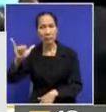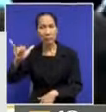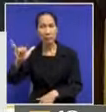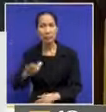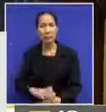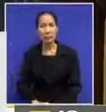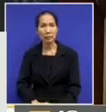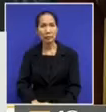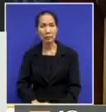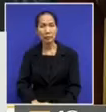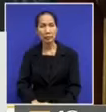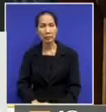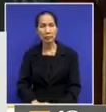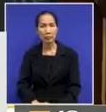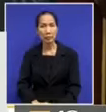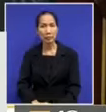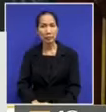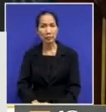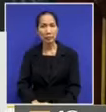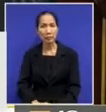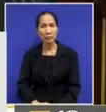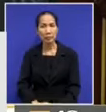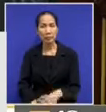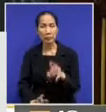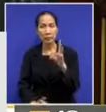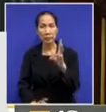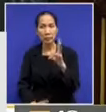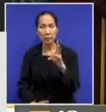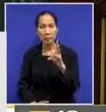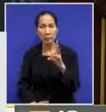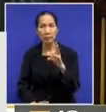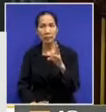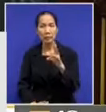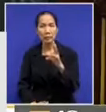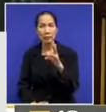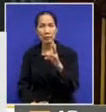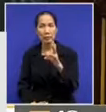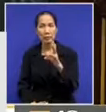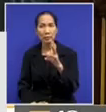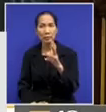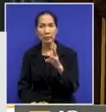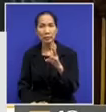Chan-o-cha. And the name has started to be calling one by one.